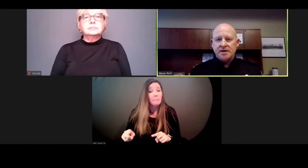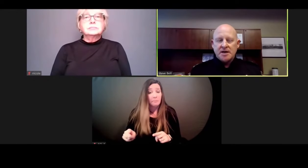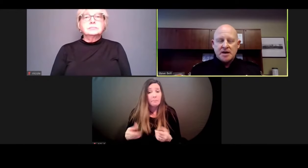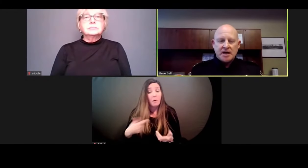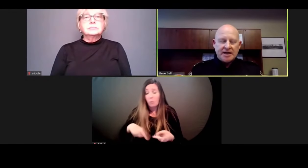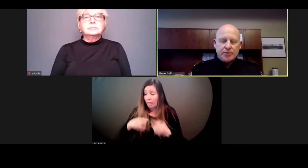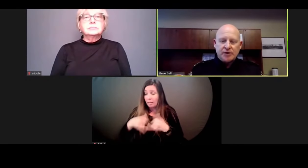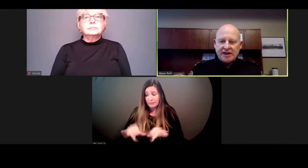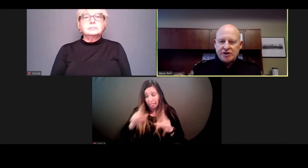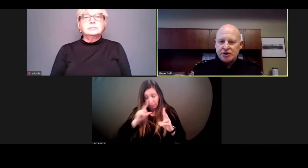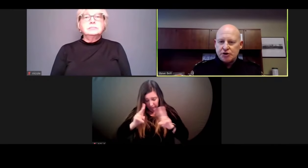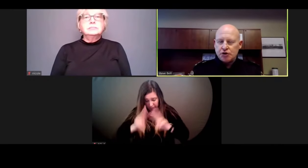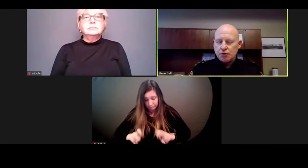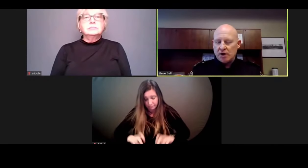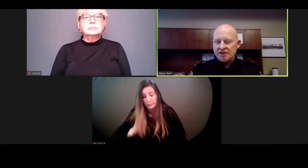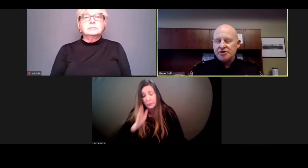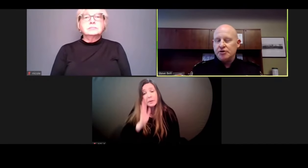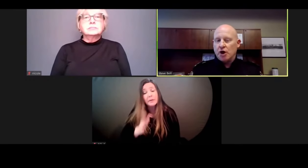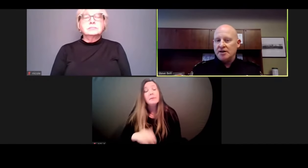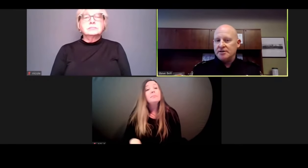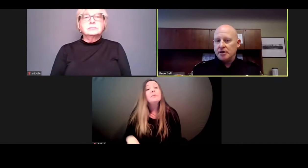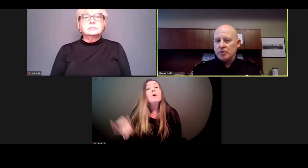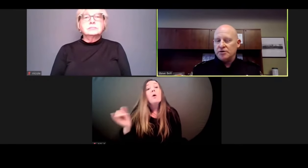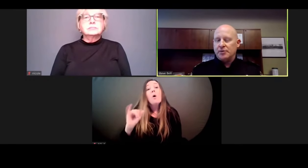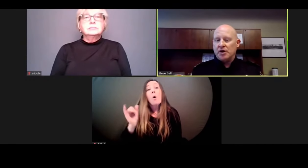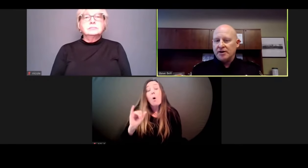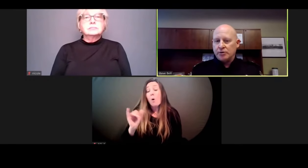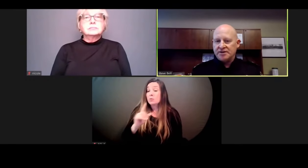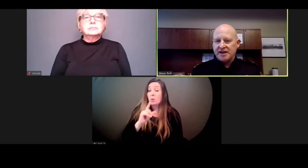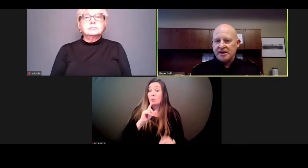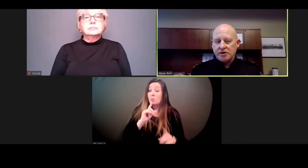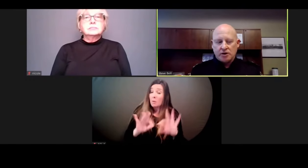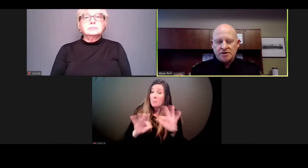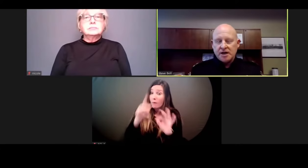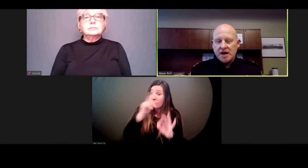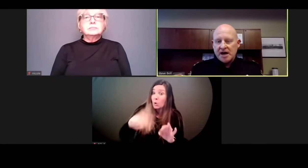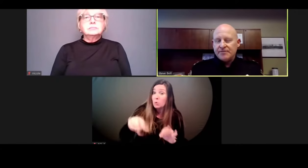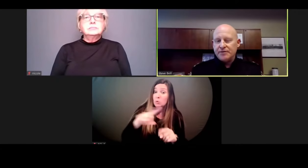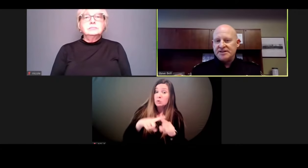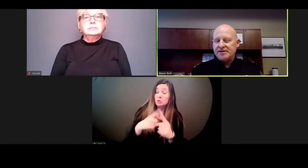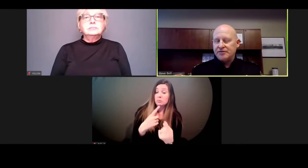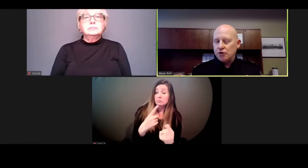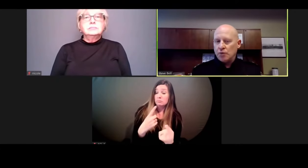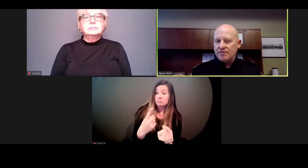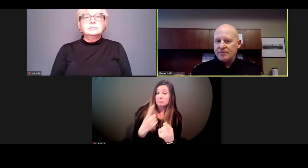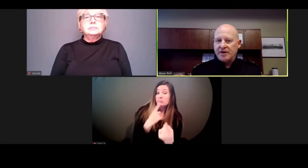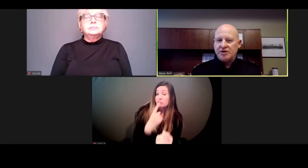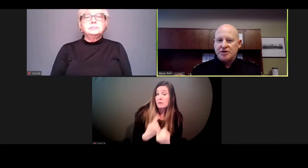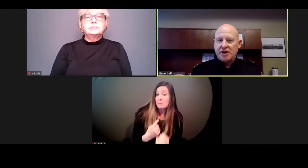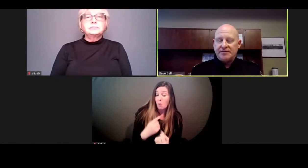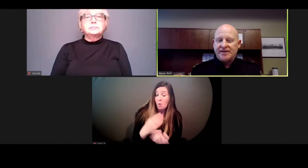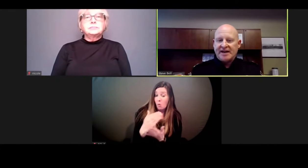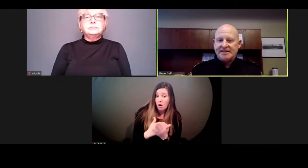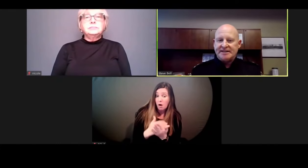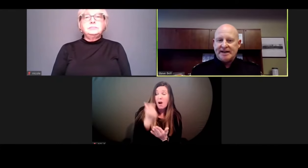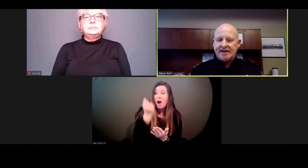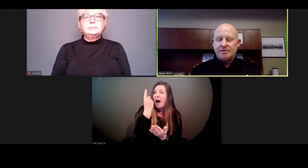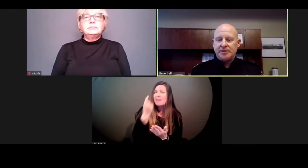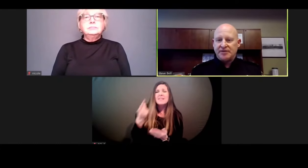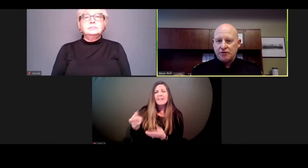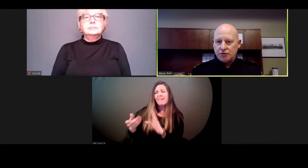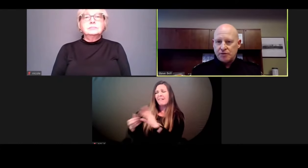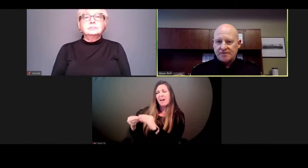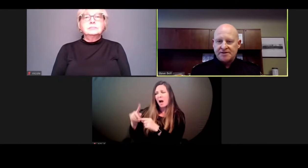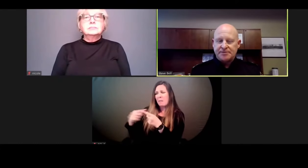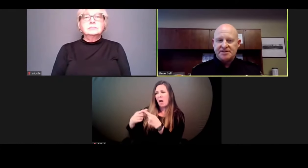us. In relation to us not responding or taking calls, I've received no information of that to date,